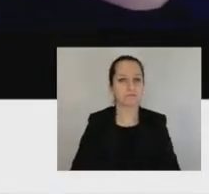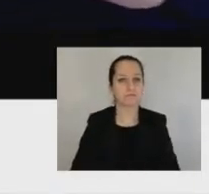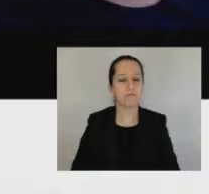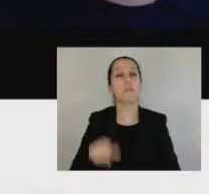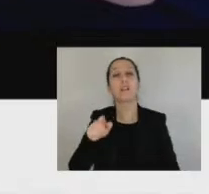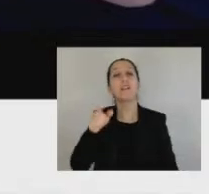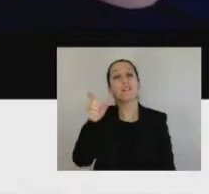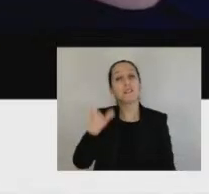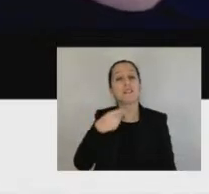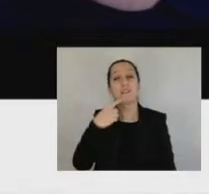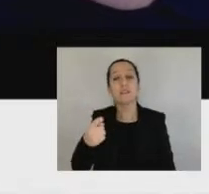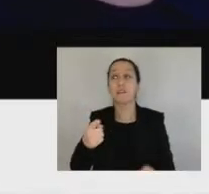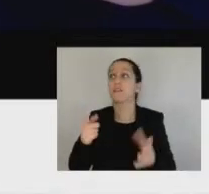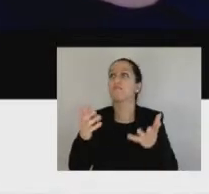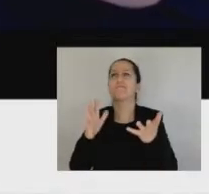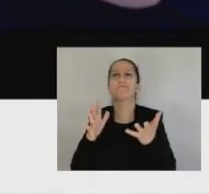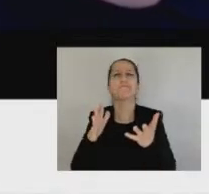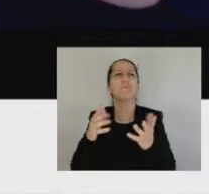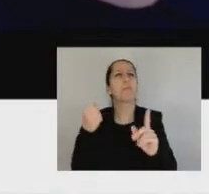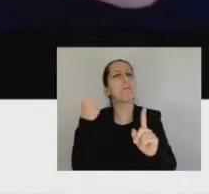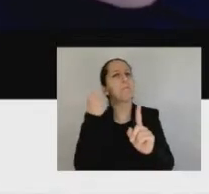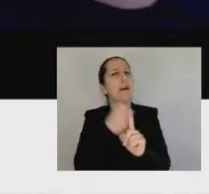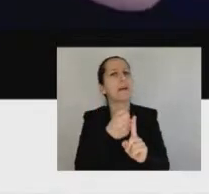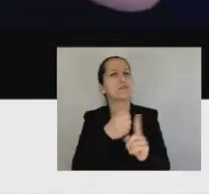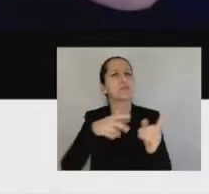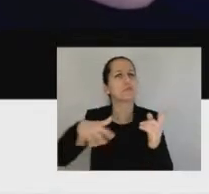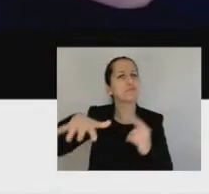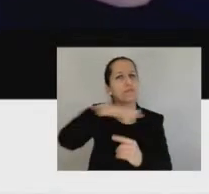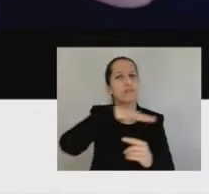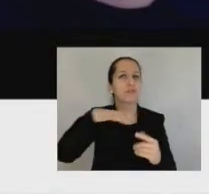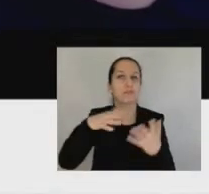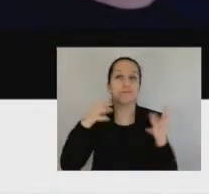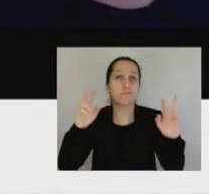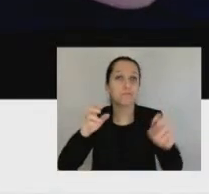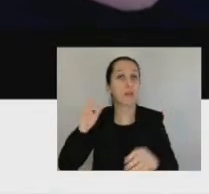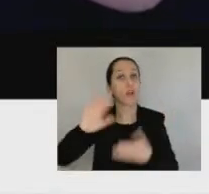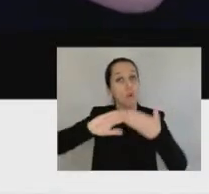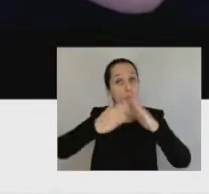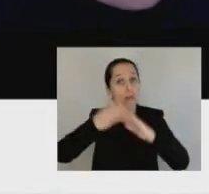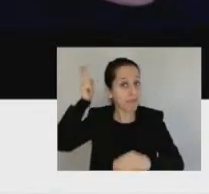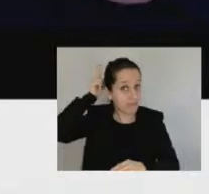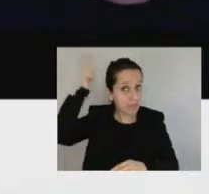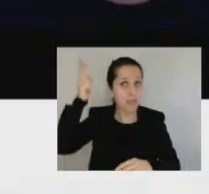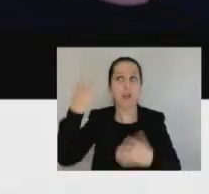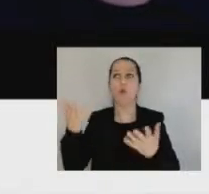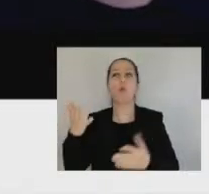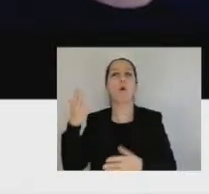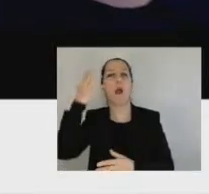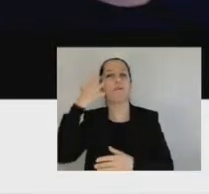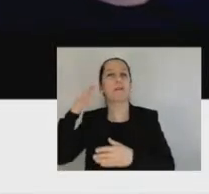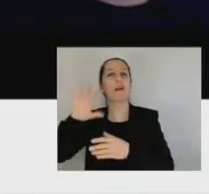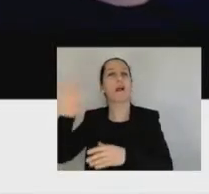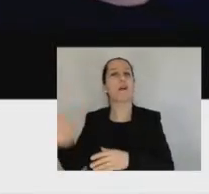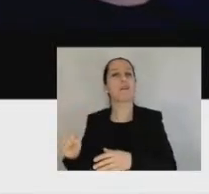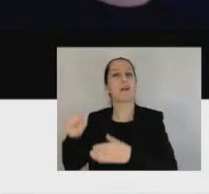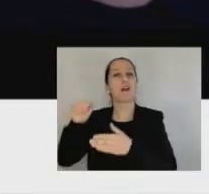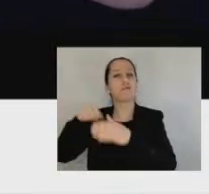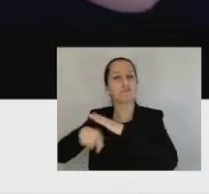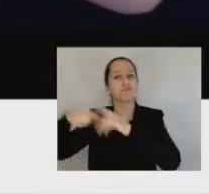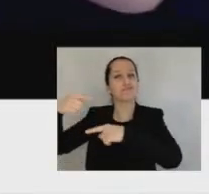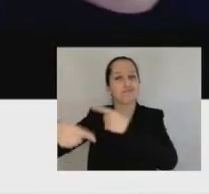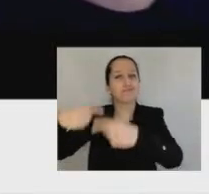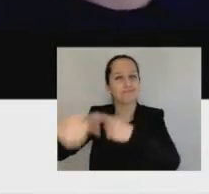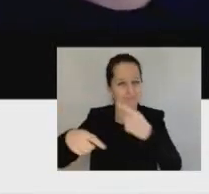the processes of how we view the presence and the impact upon indigenous populations and upon Afro-descendant populations has